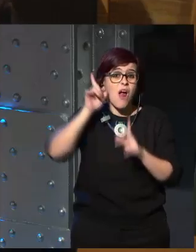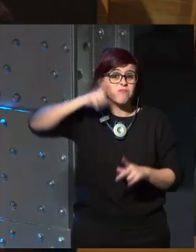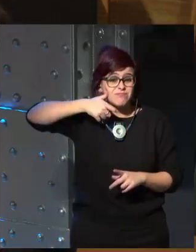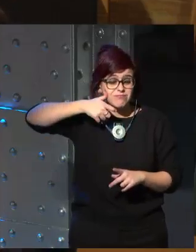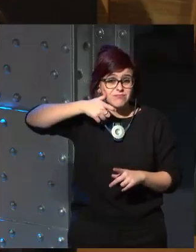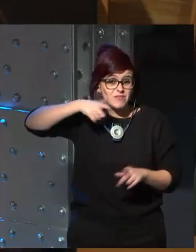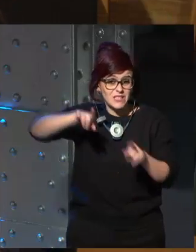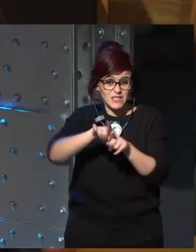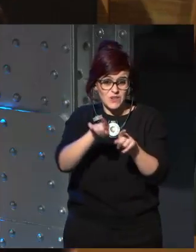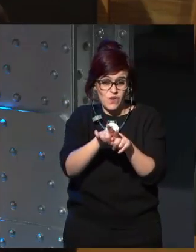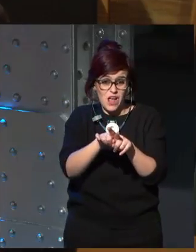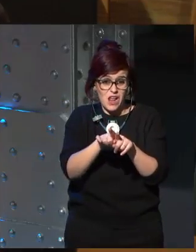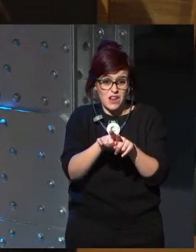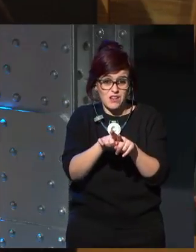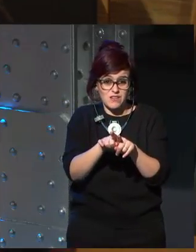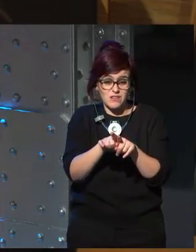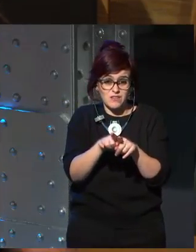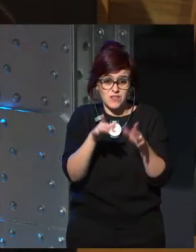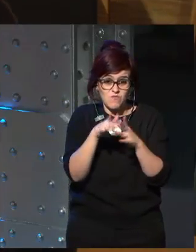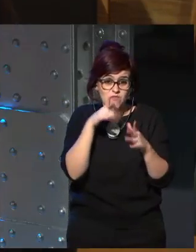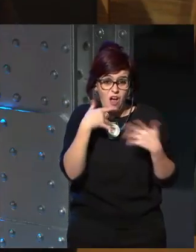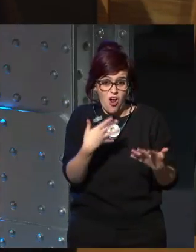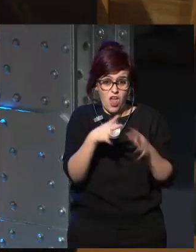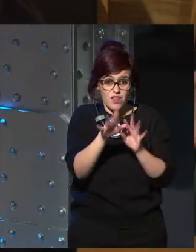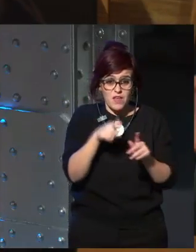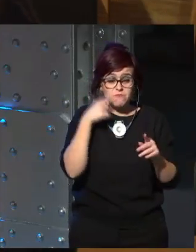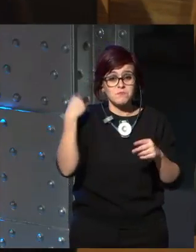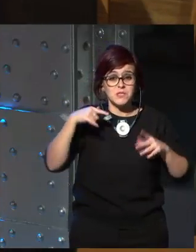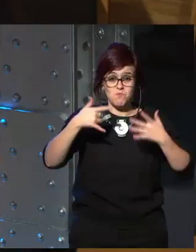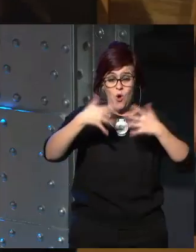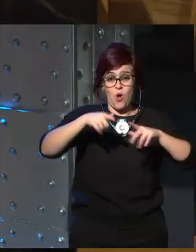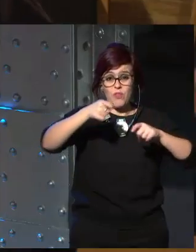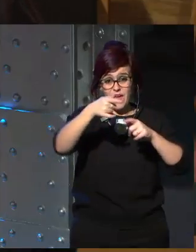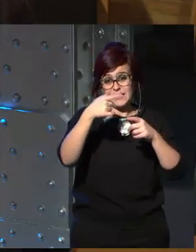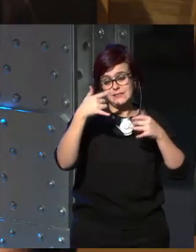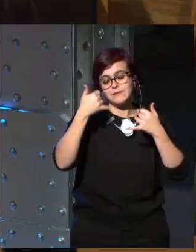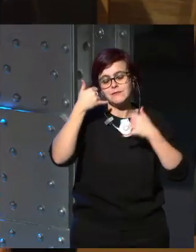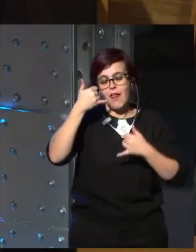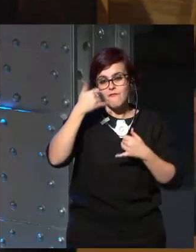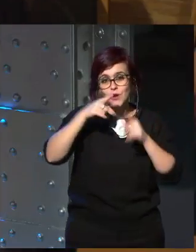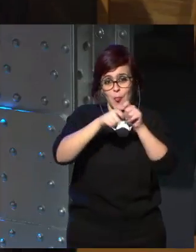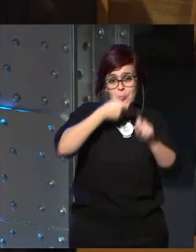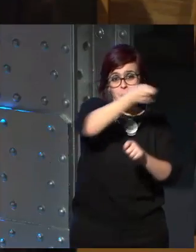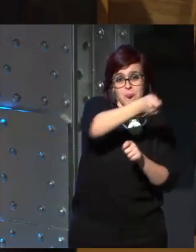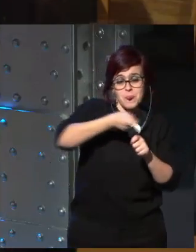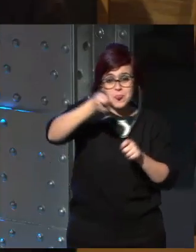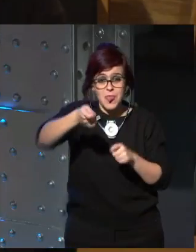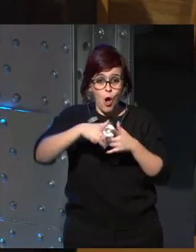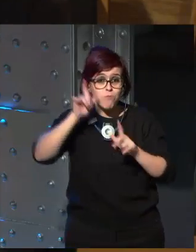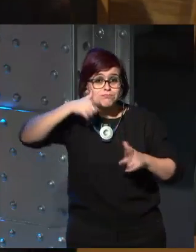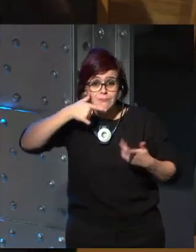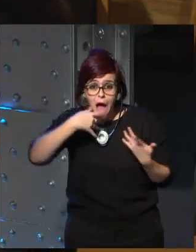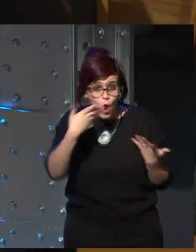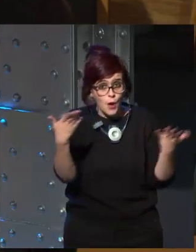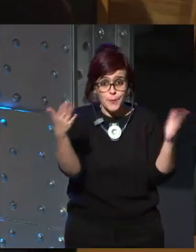There are phone operators, and now there aren't any phone operators and the switchboard operators,